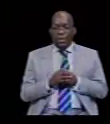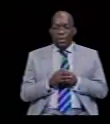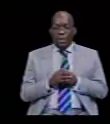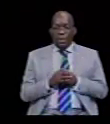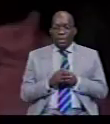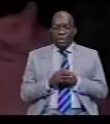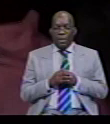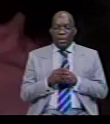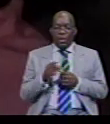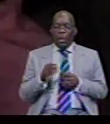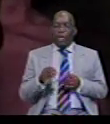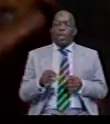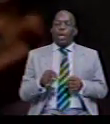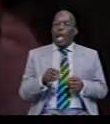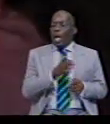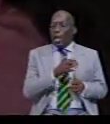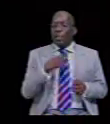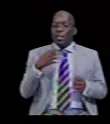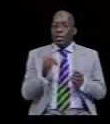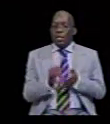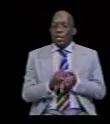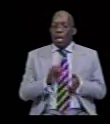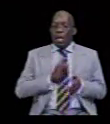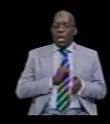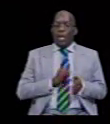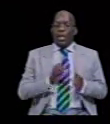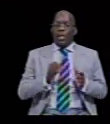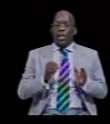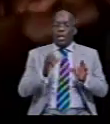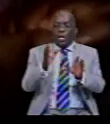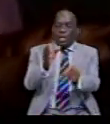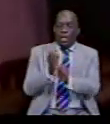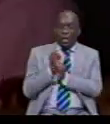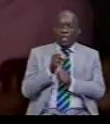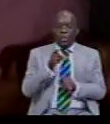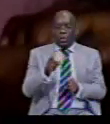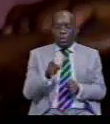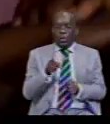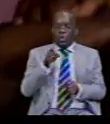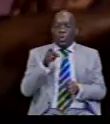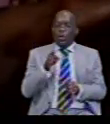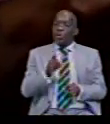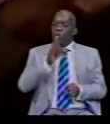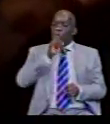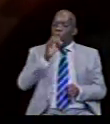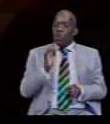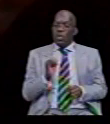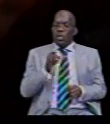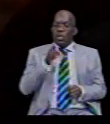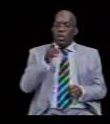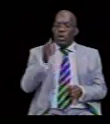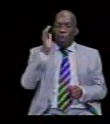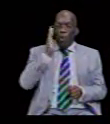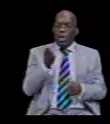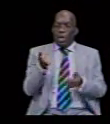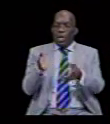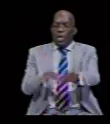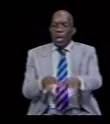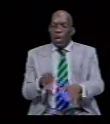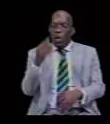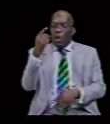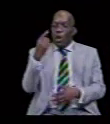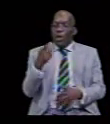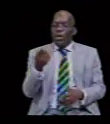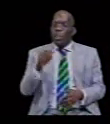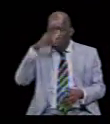eventually come to you. And you shall die. And why is that? What have I done? You have